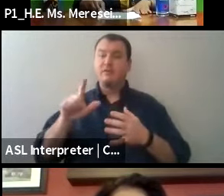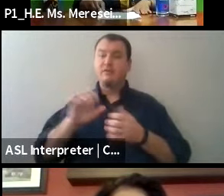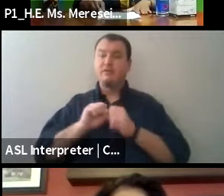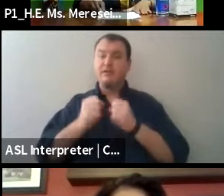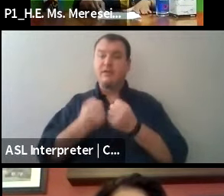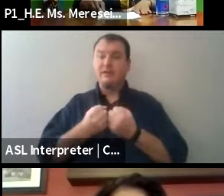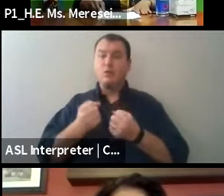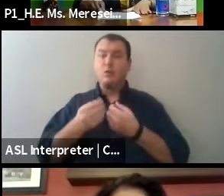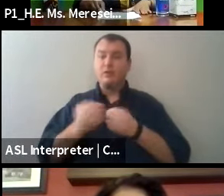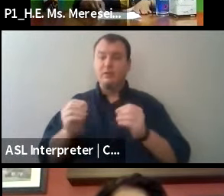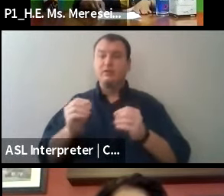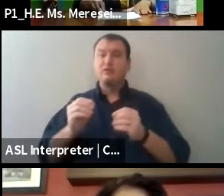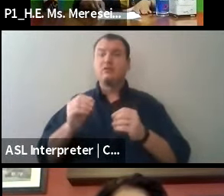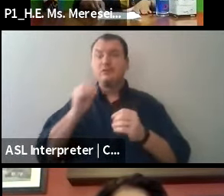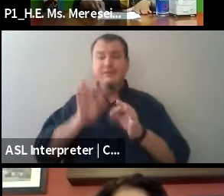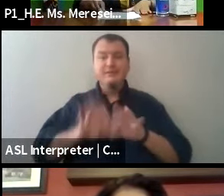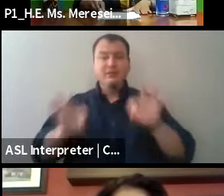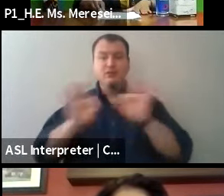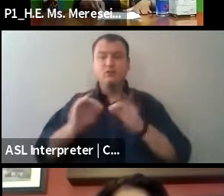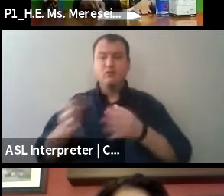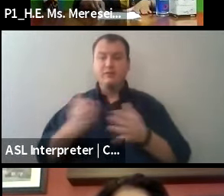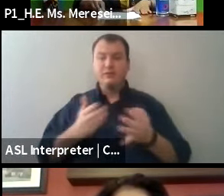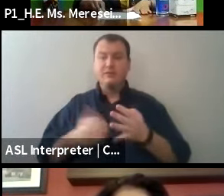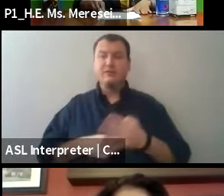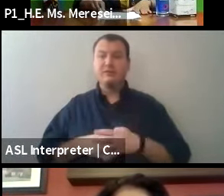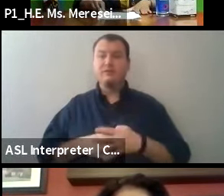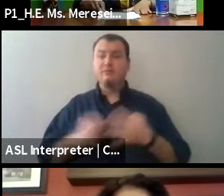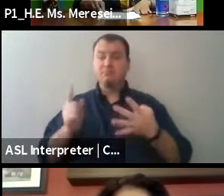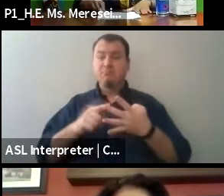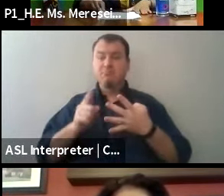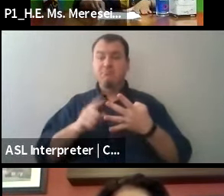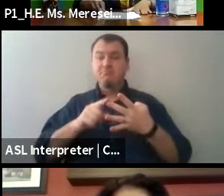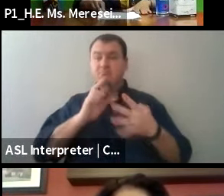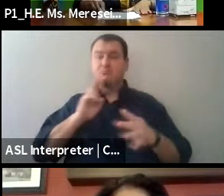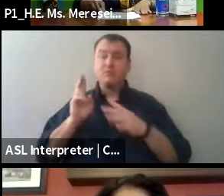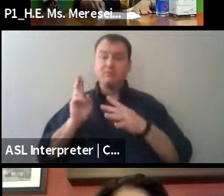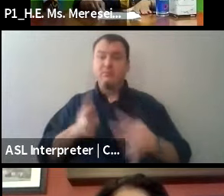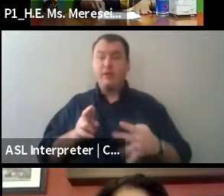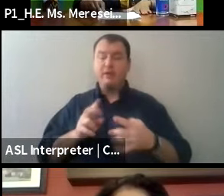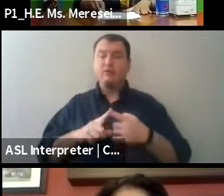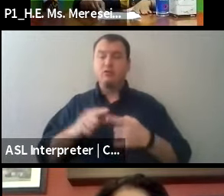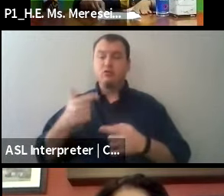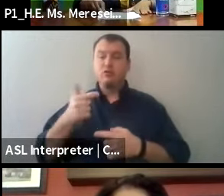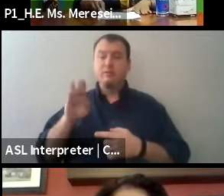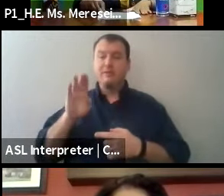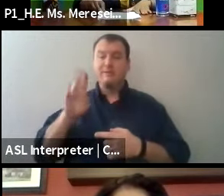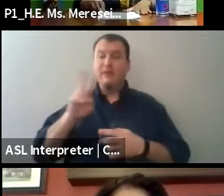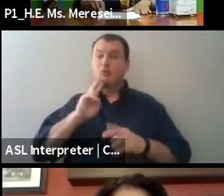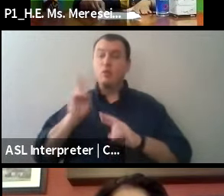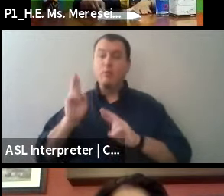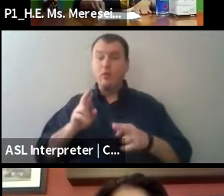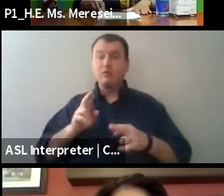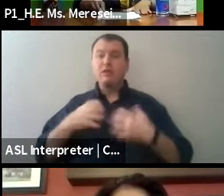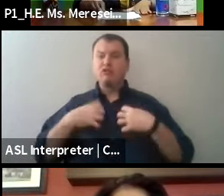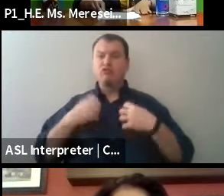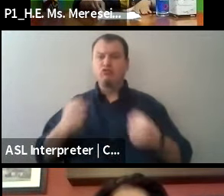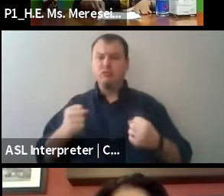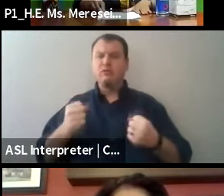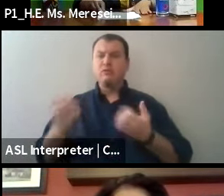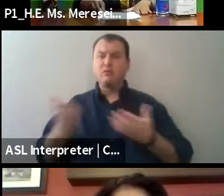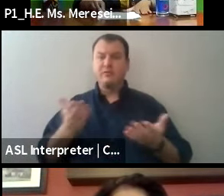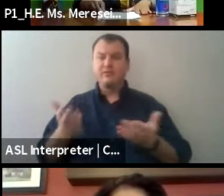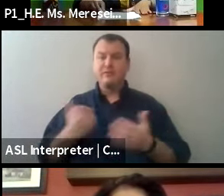organizations, into essential services, to respond to growing gender-based violence reports by strengthening